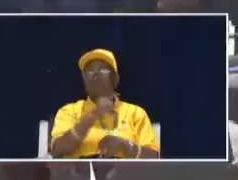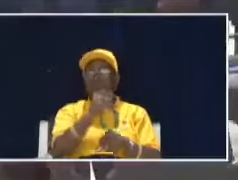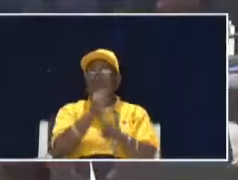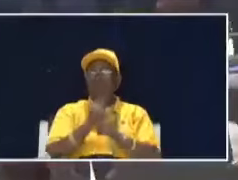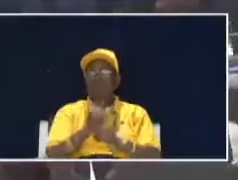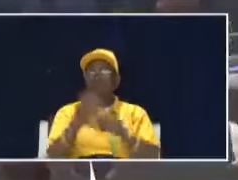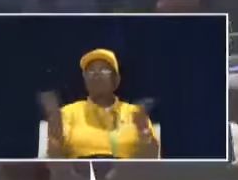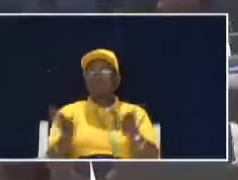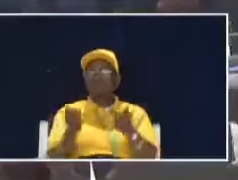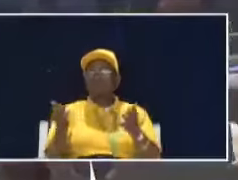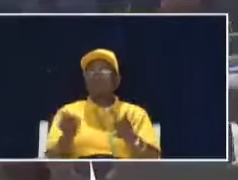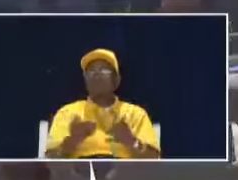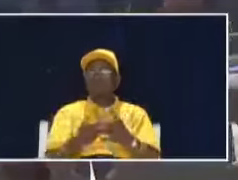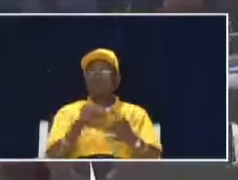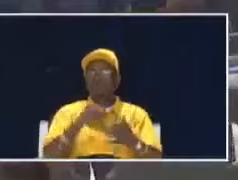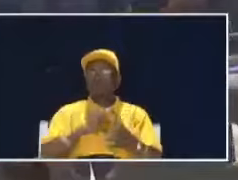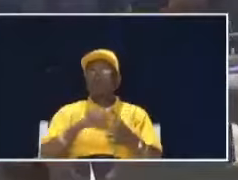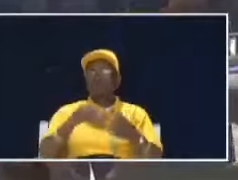9.